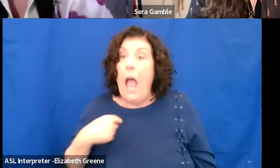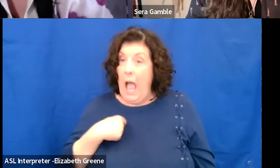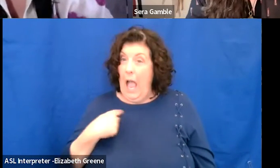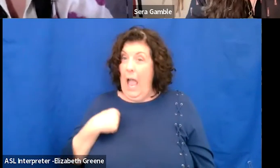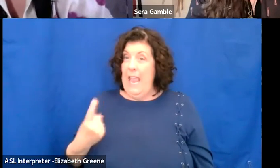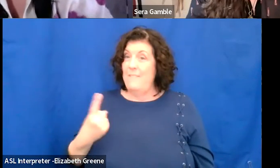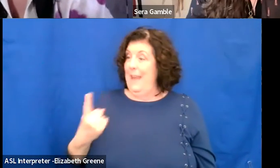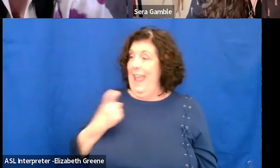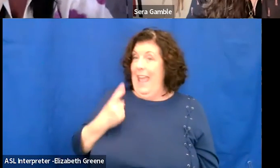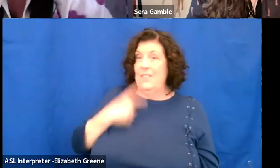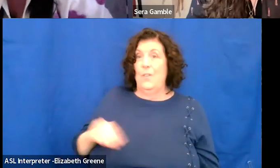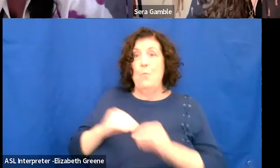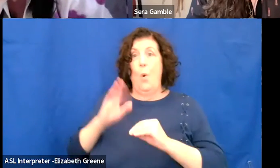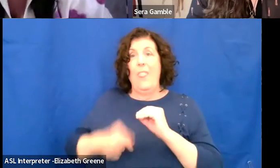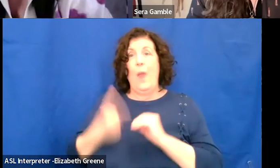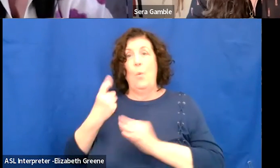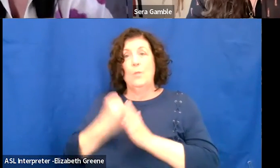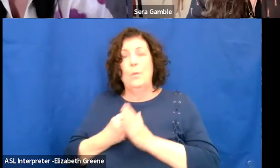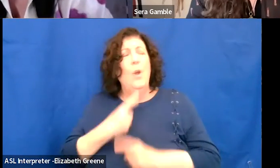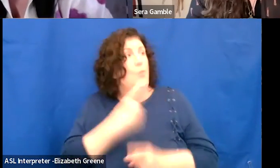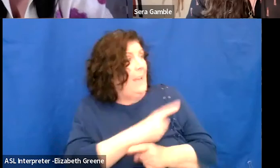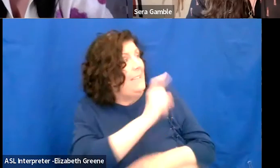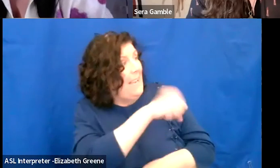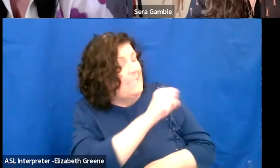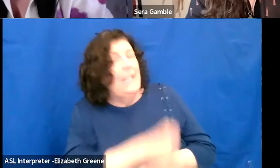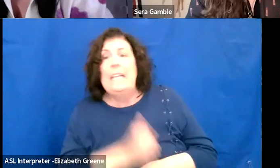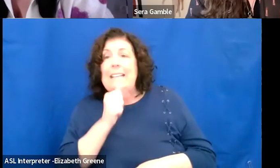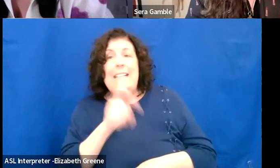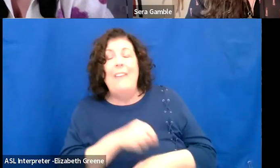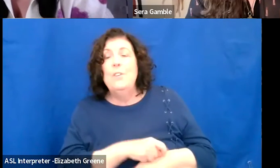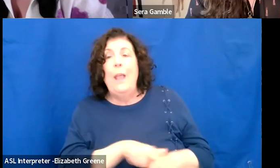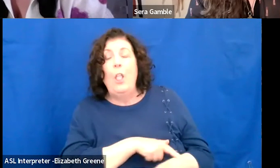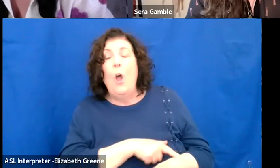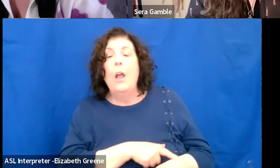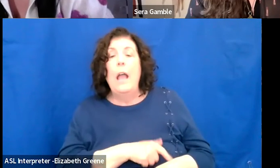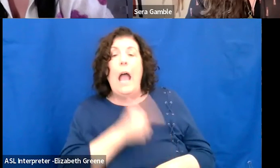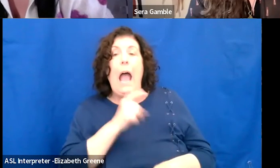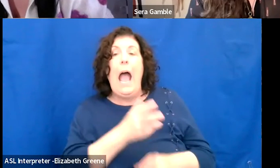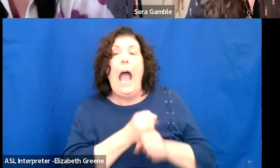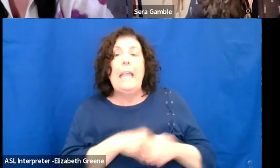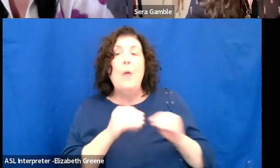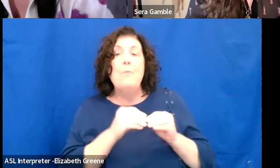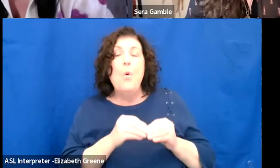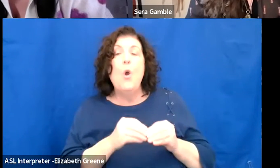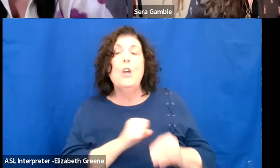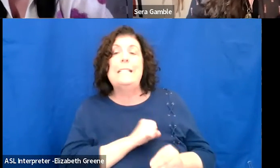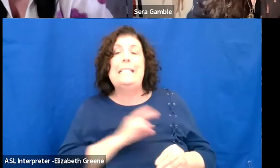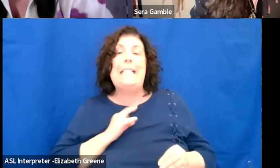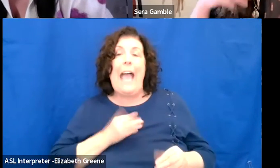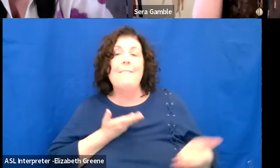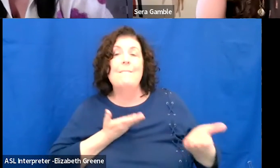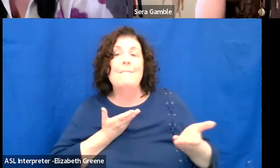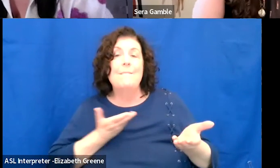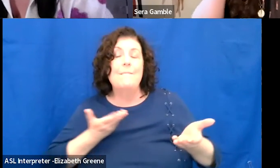Yes. It doesn't have to even be a long thing. I will say I got staffed more on my plays. I would write short plays, one